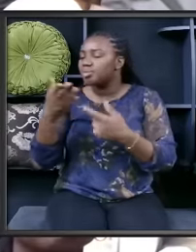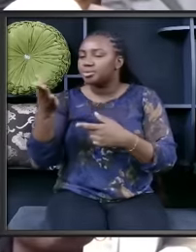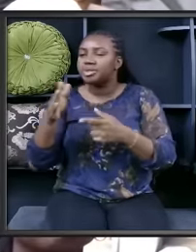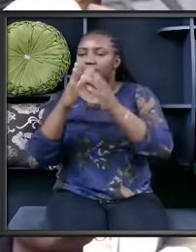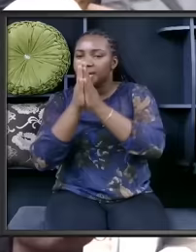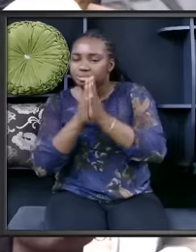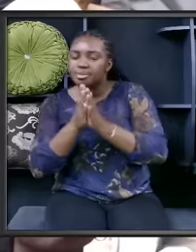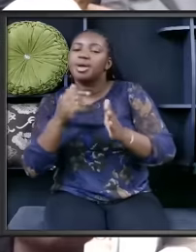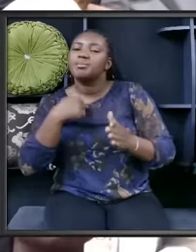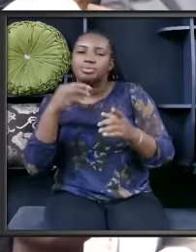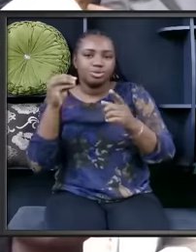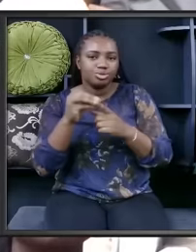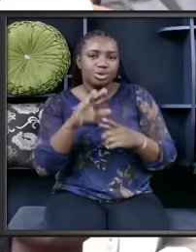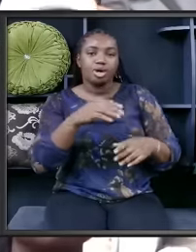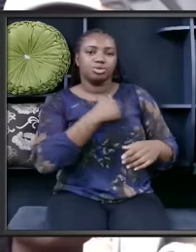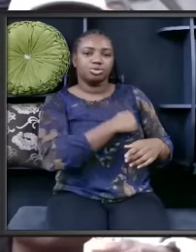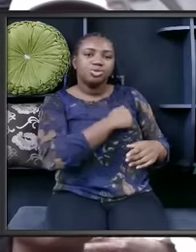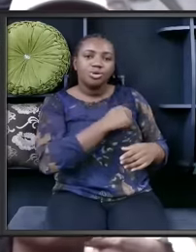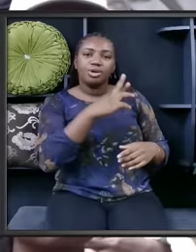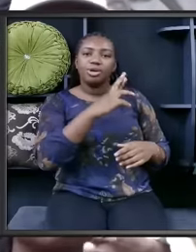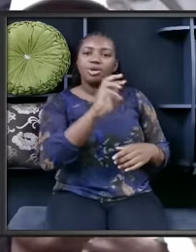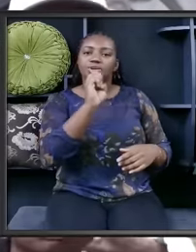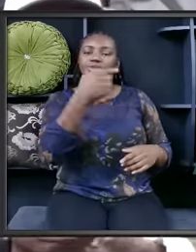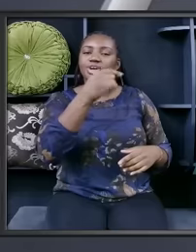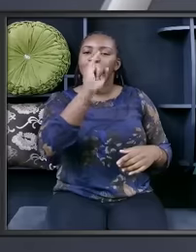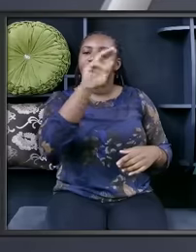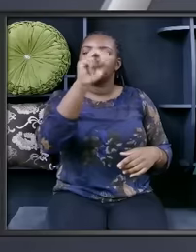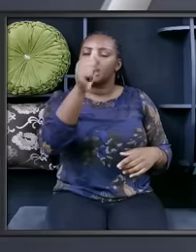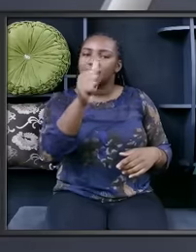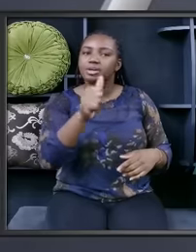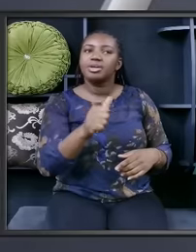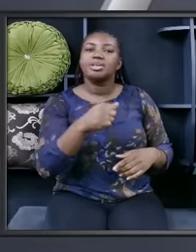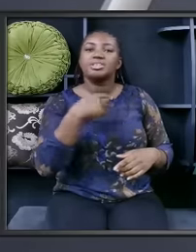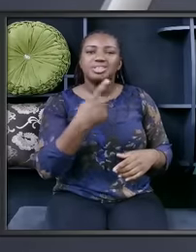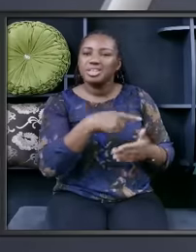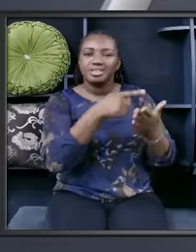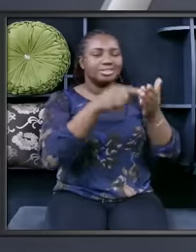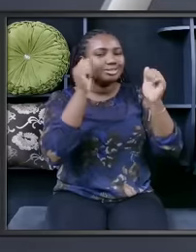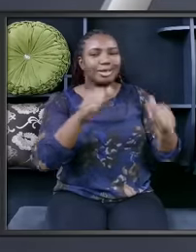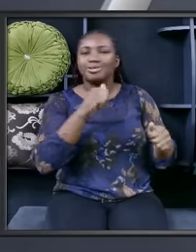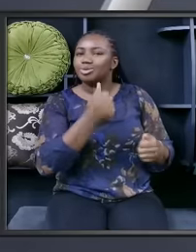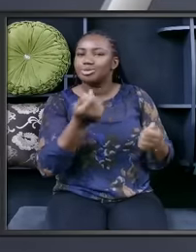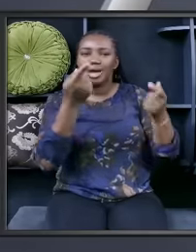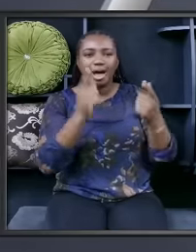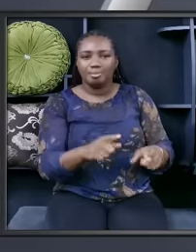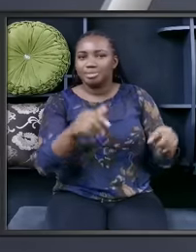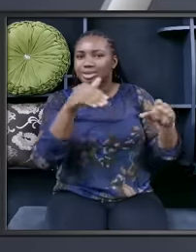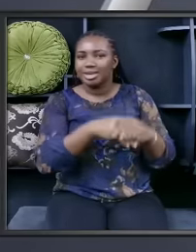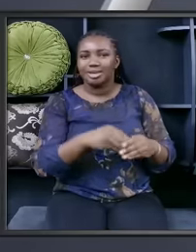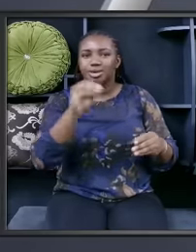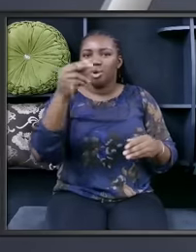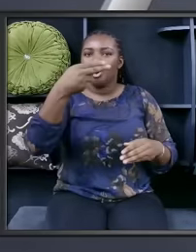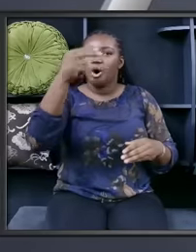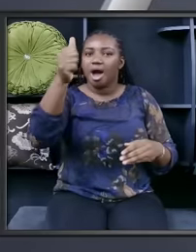And myself, I dey. Sorry, please. Regina Ogo is here. He say, this cannot happen in